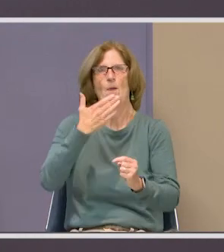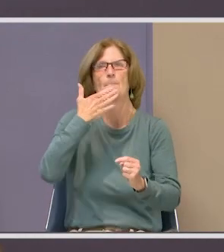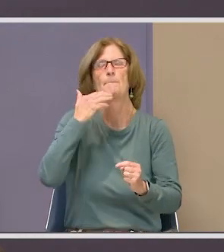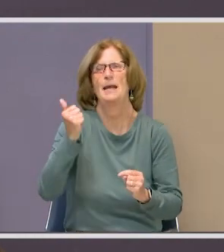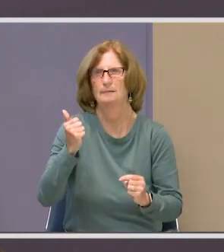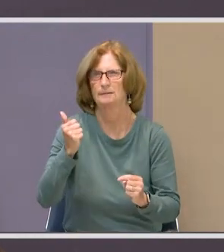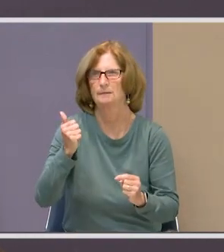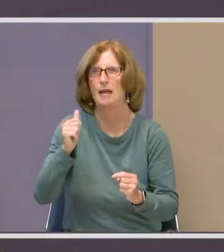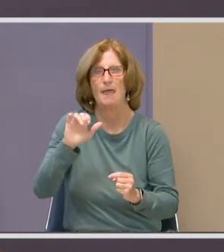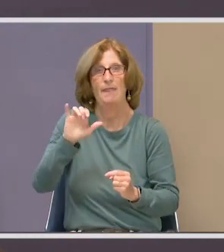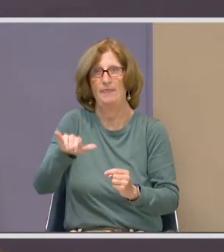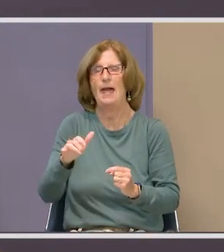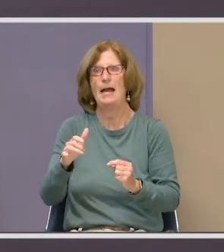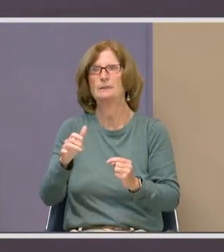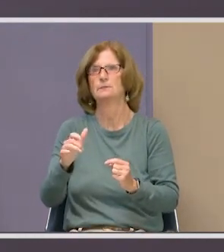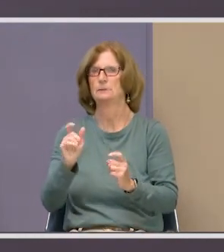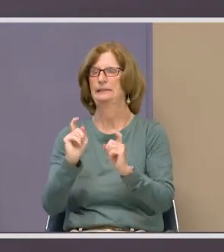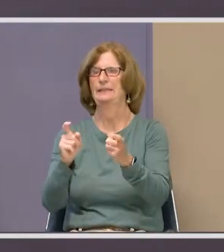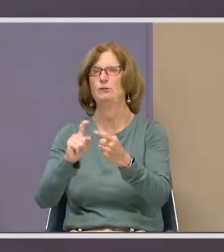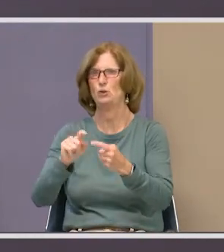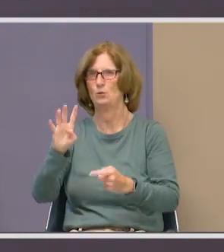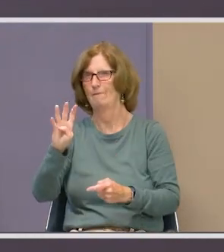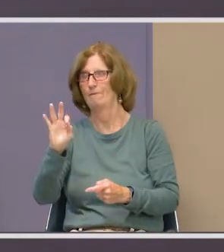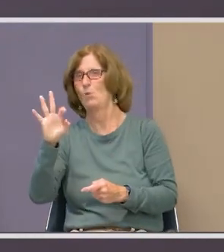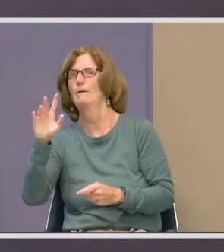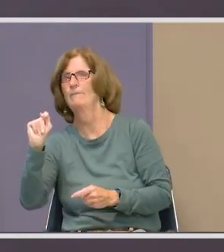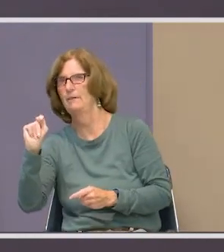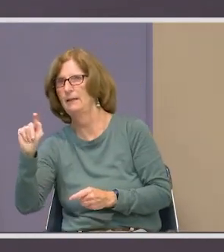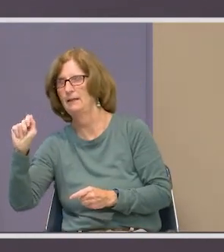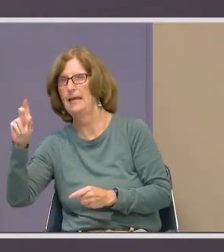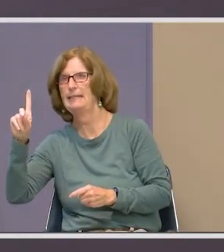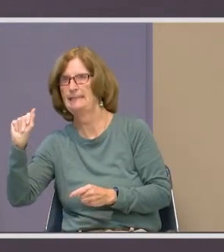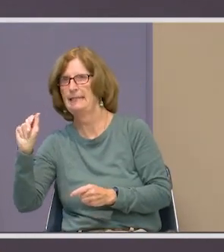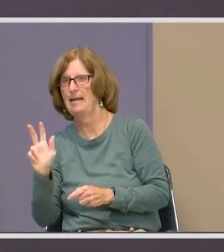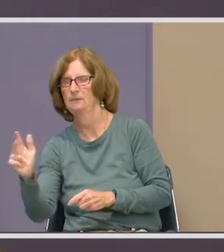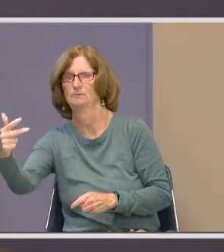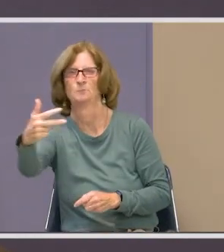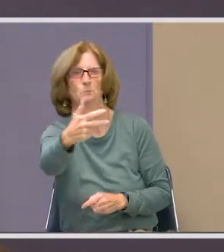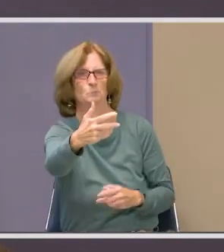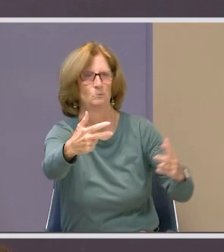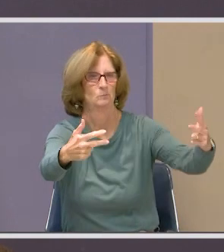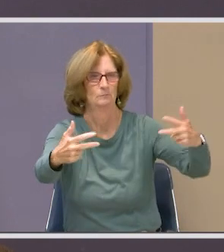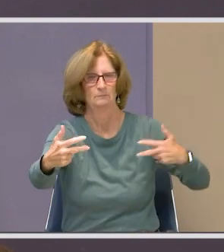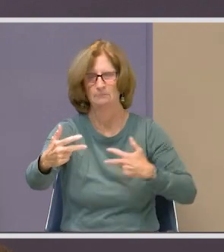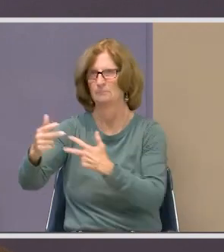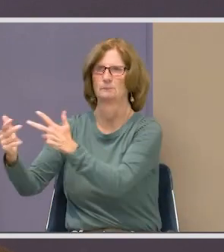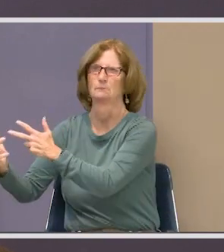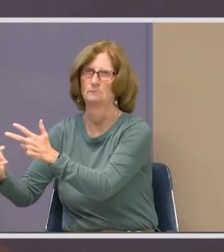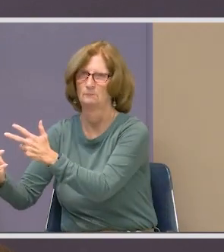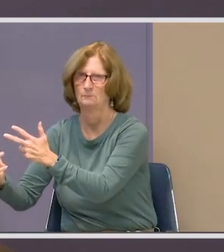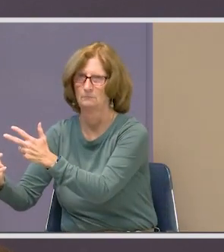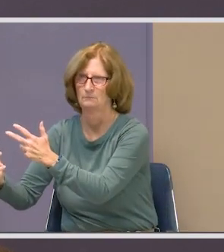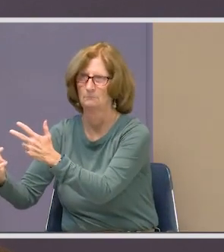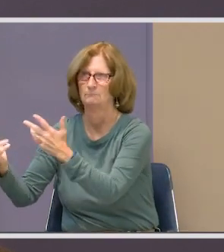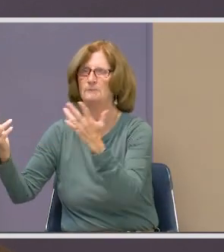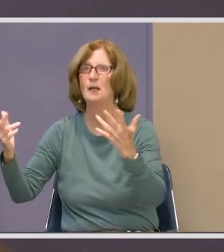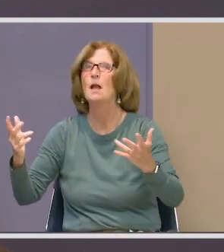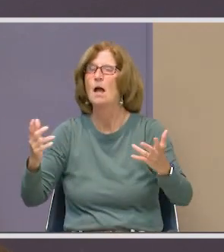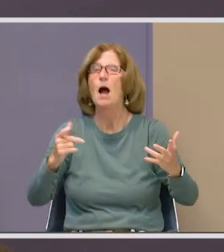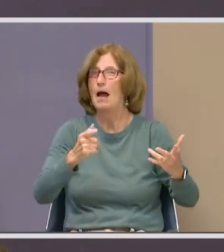location that maintains your 4-foot ADA clearance. I don't anticipate to have the utility concerns I found here at other projects.